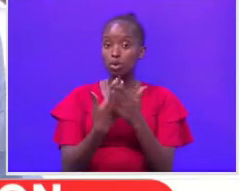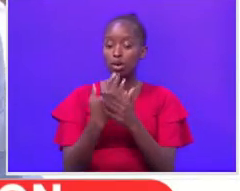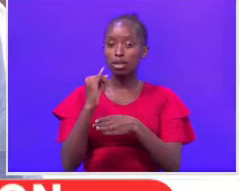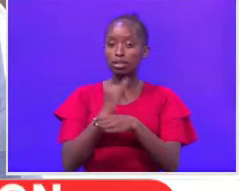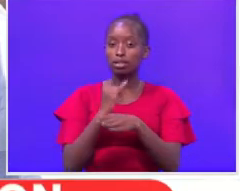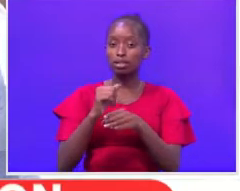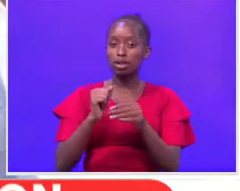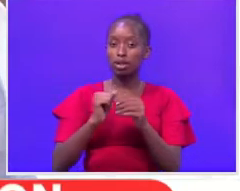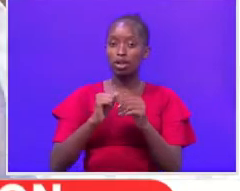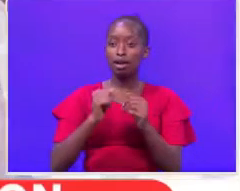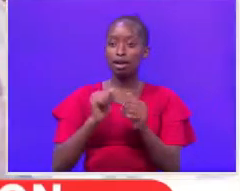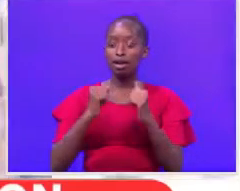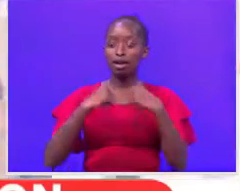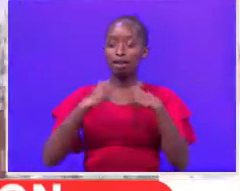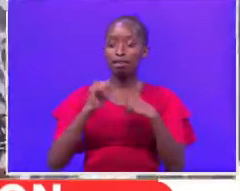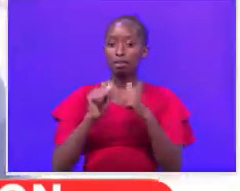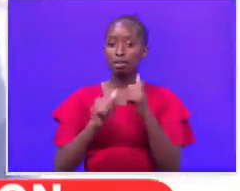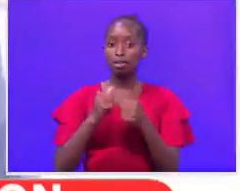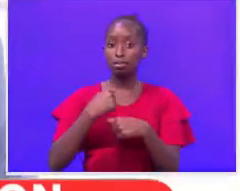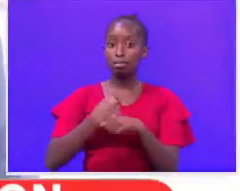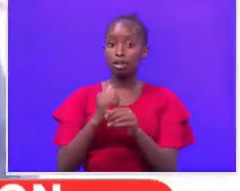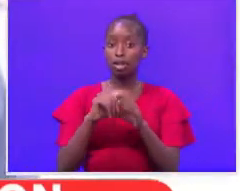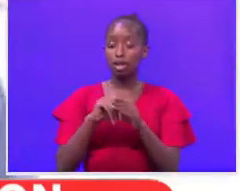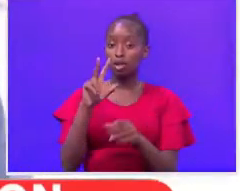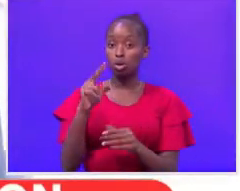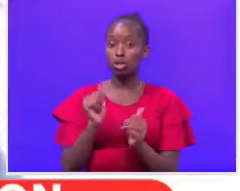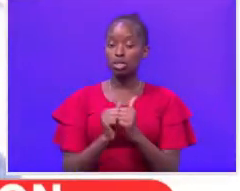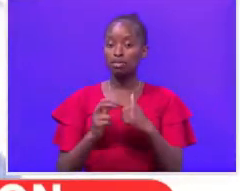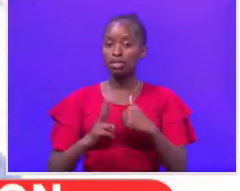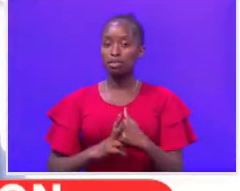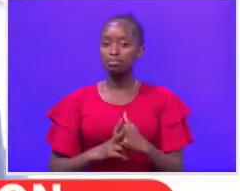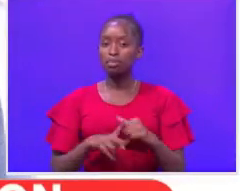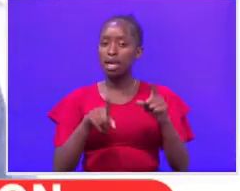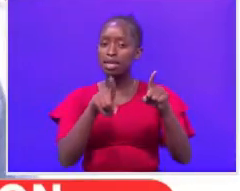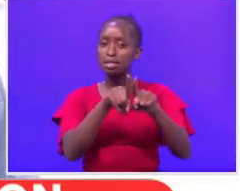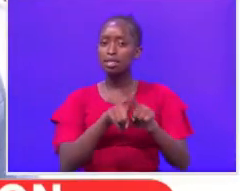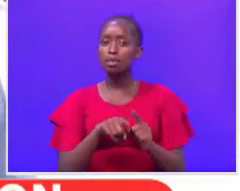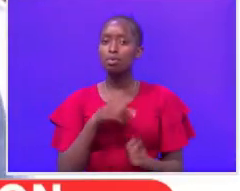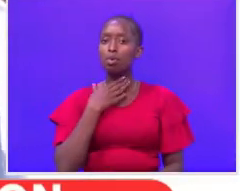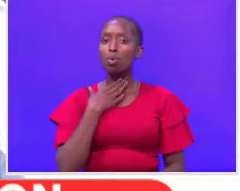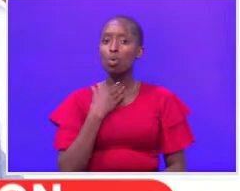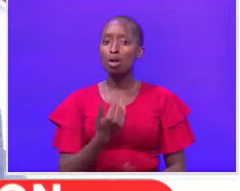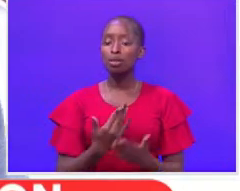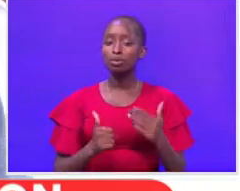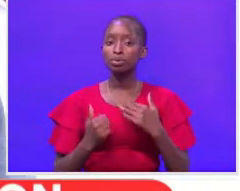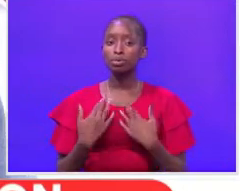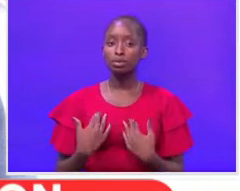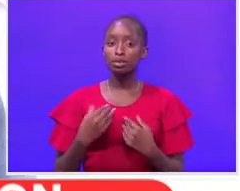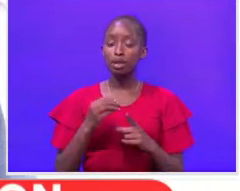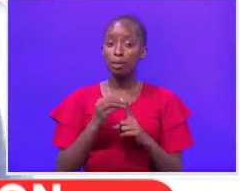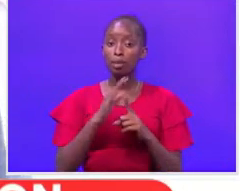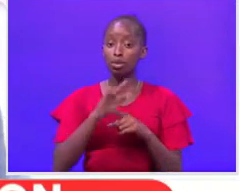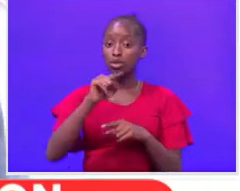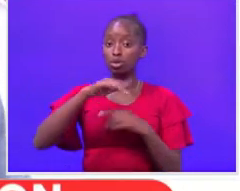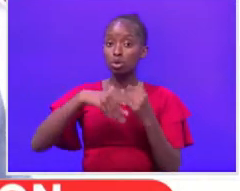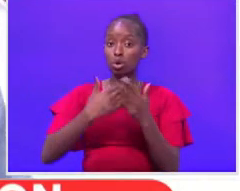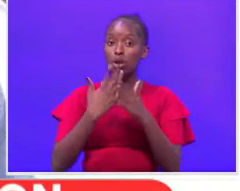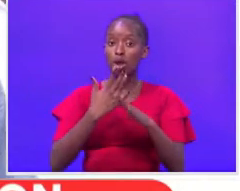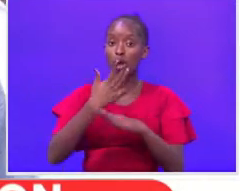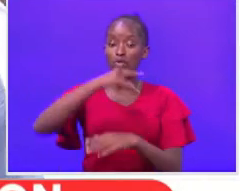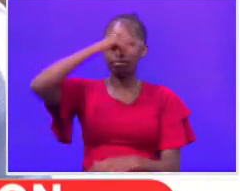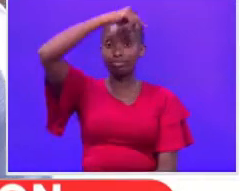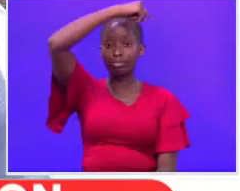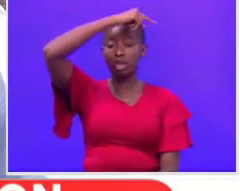bargaining agreement that was signed in 2017. We want outcomes that the doctors are struggling with postgraduates, that they can do their